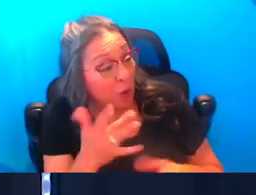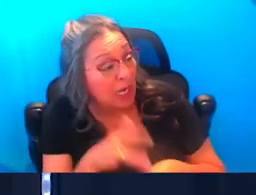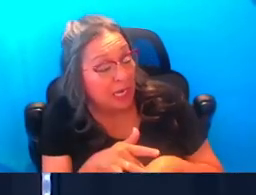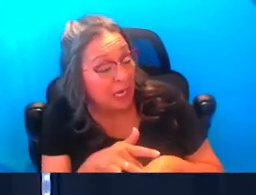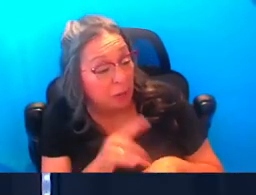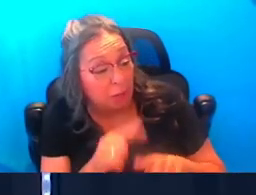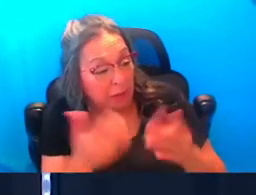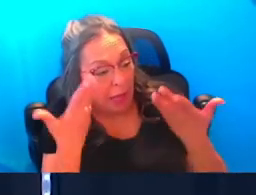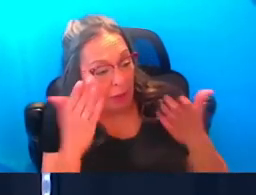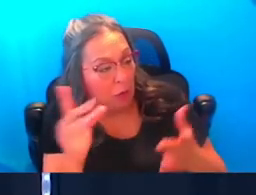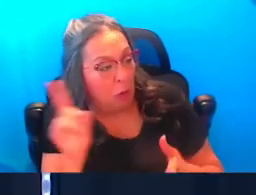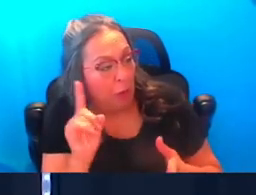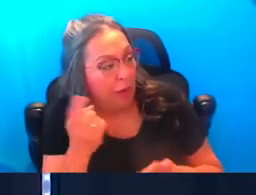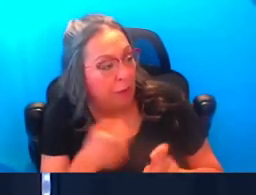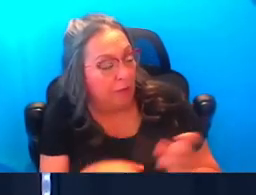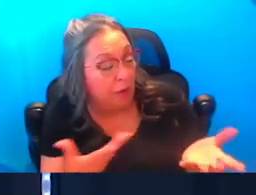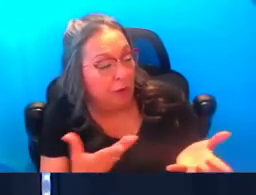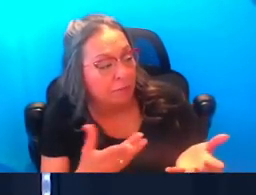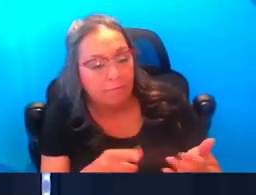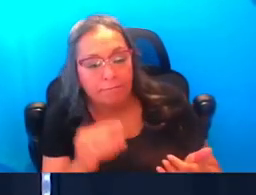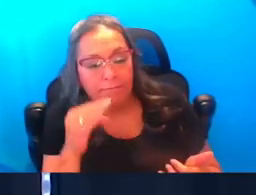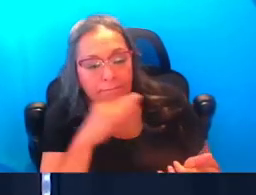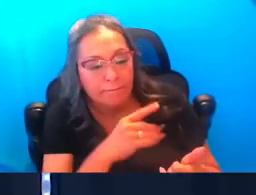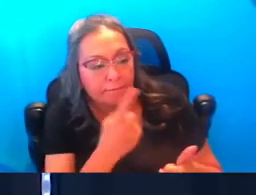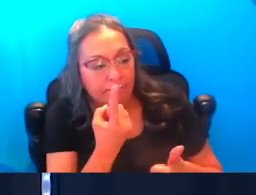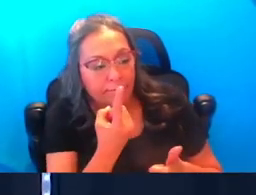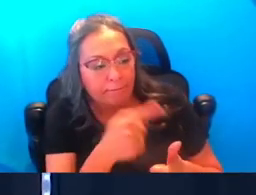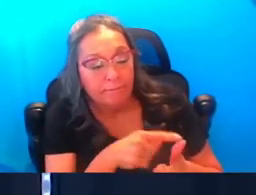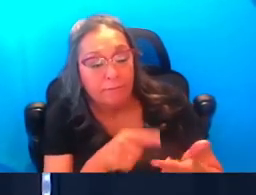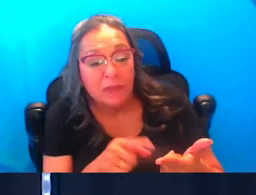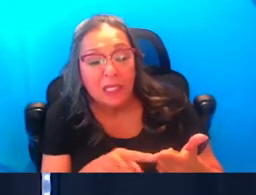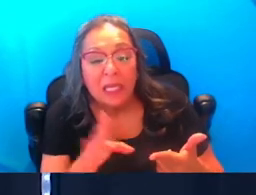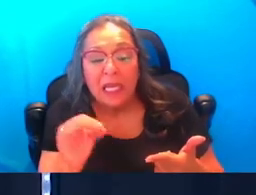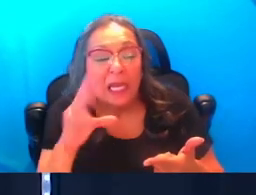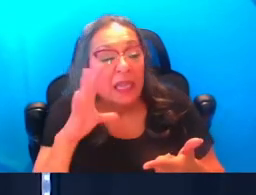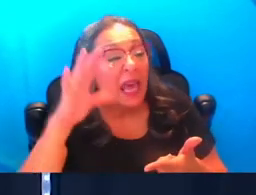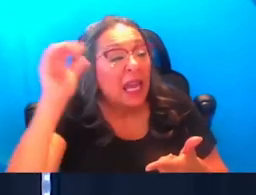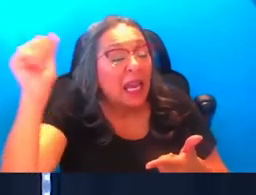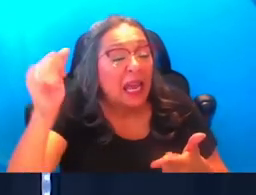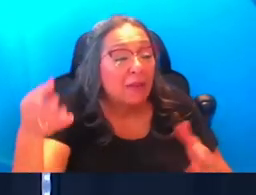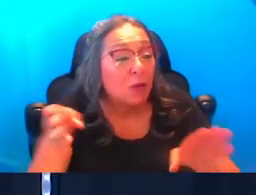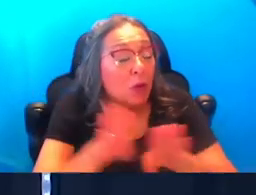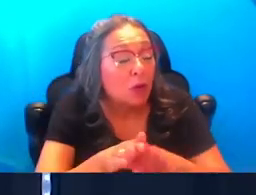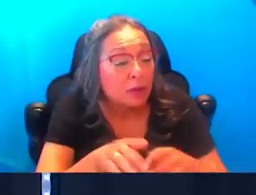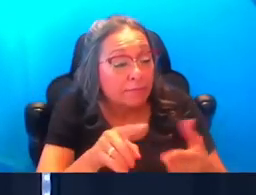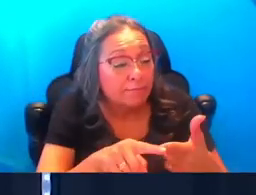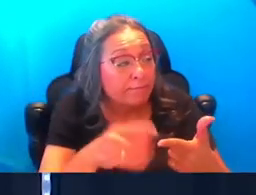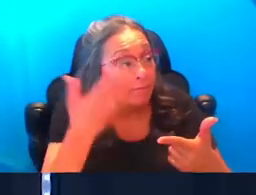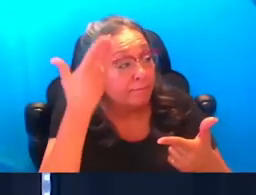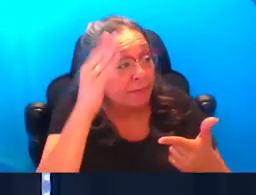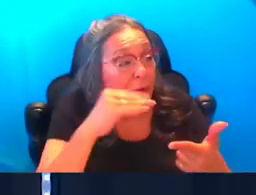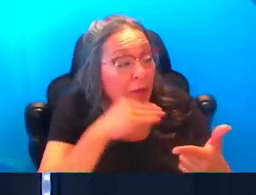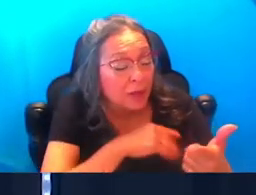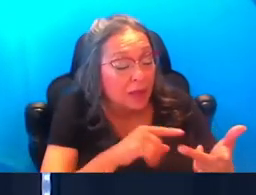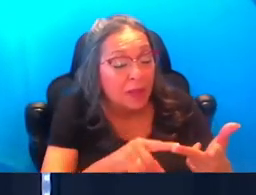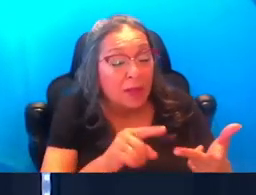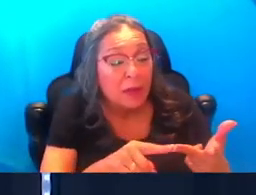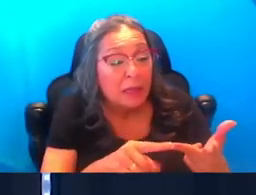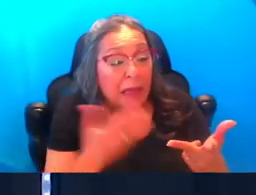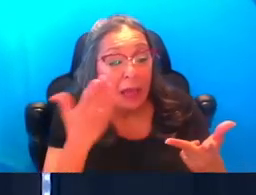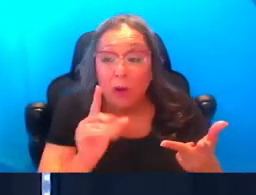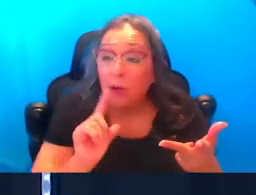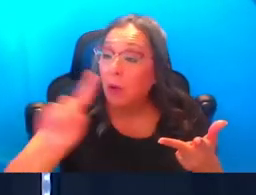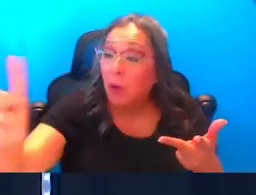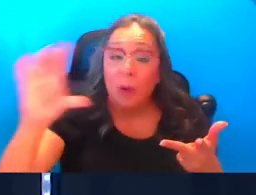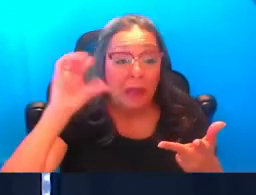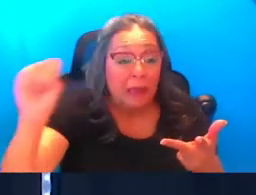left the town at dusk as the gates were about to close. That's lie number two. I don't know where they went. Lie number three. If